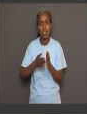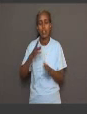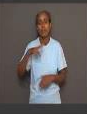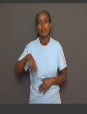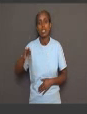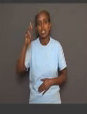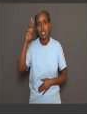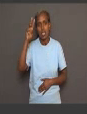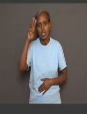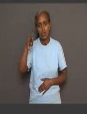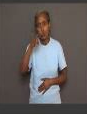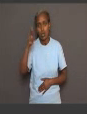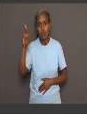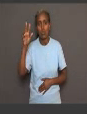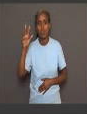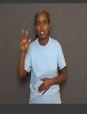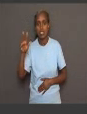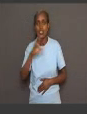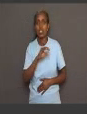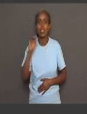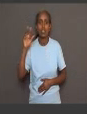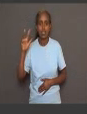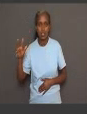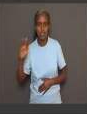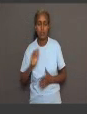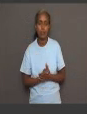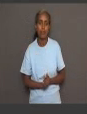square root of 3 and 3.